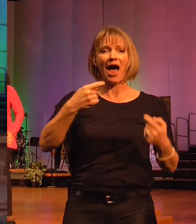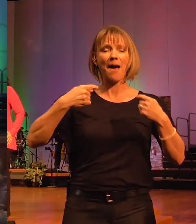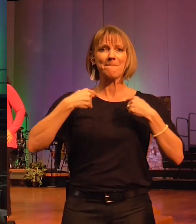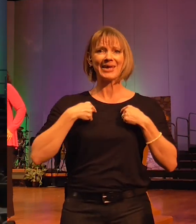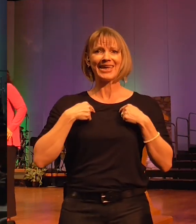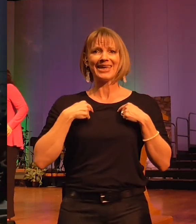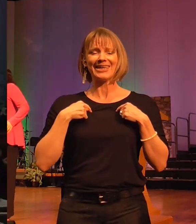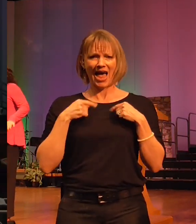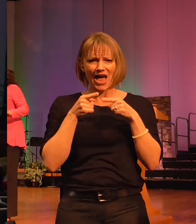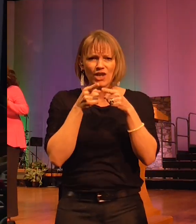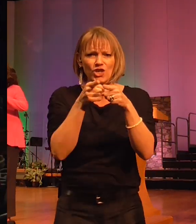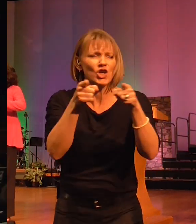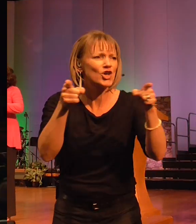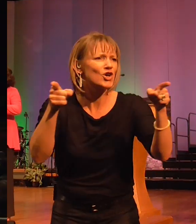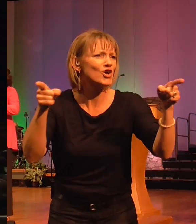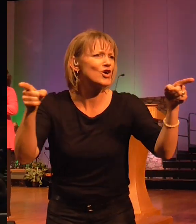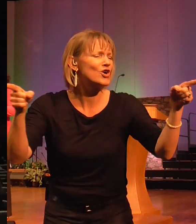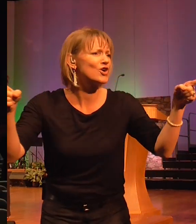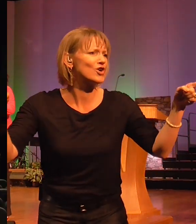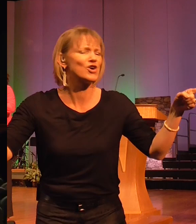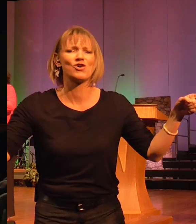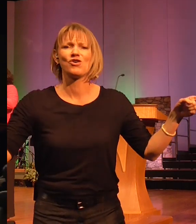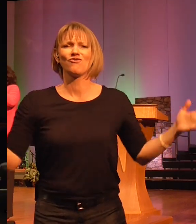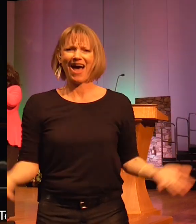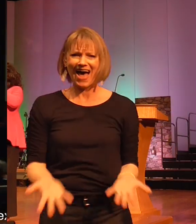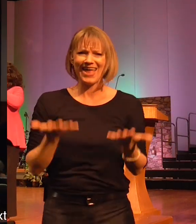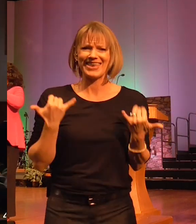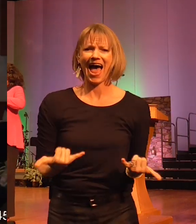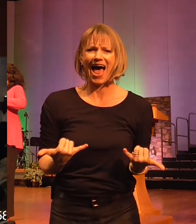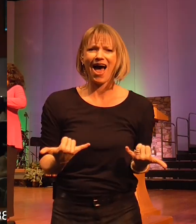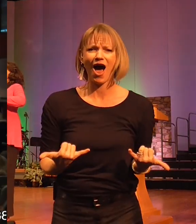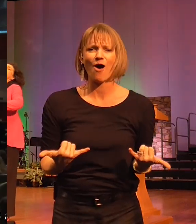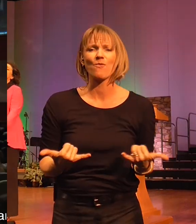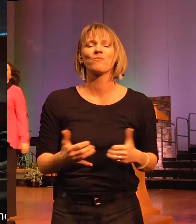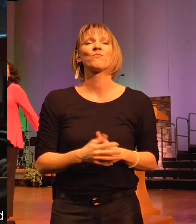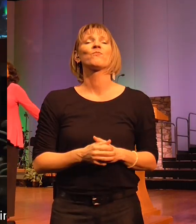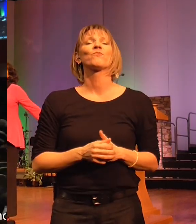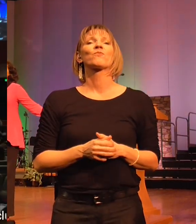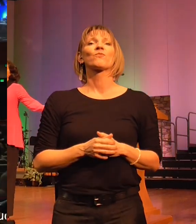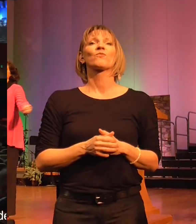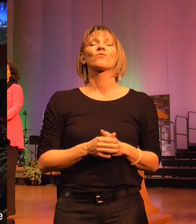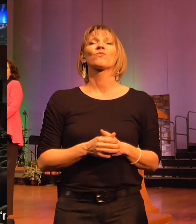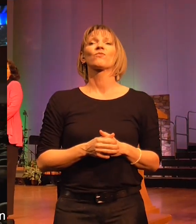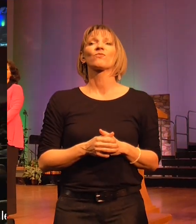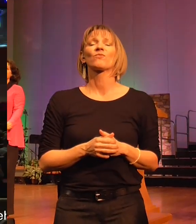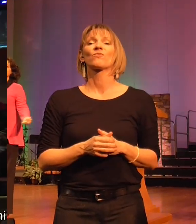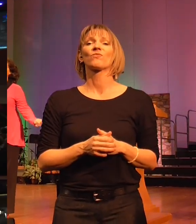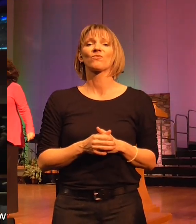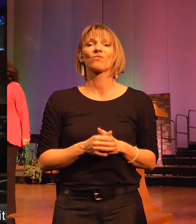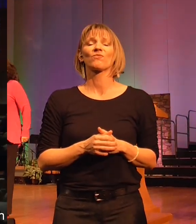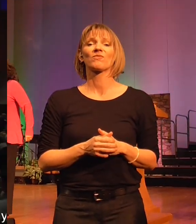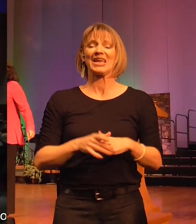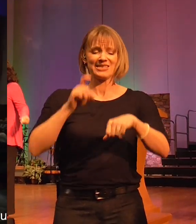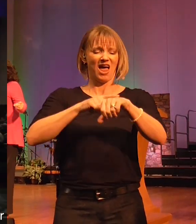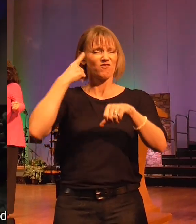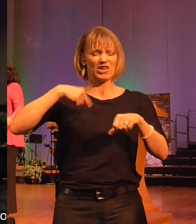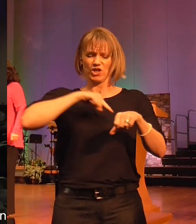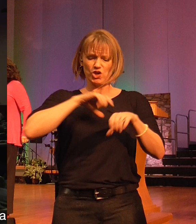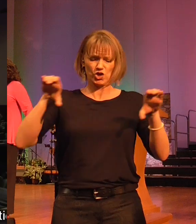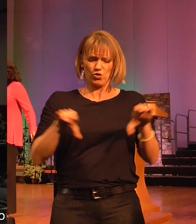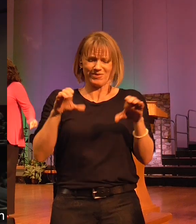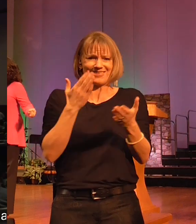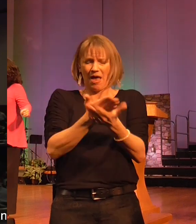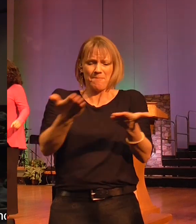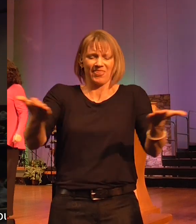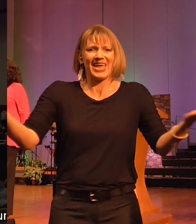If not me and you, right now, it's time for us to